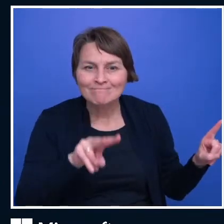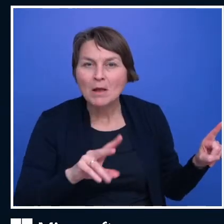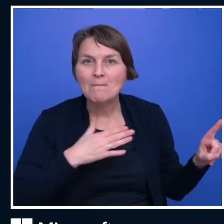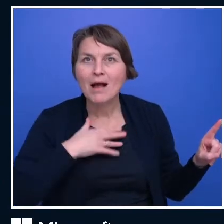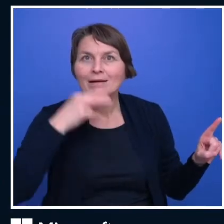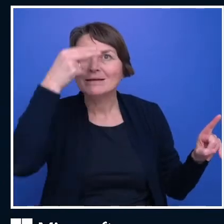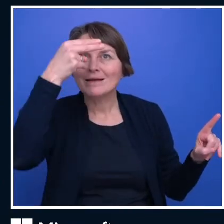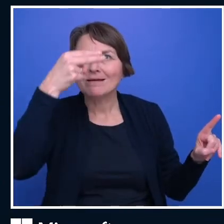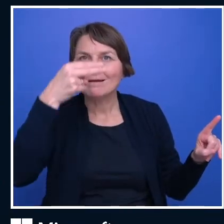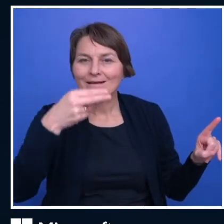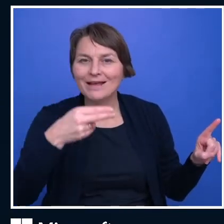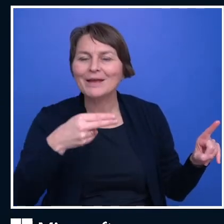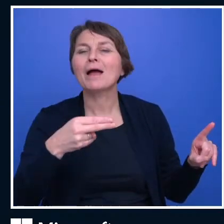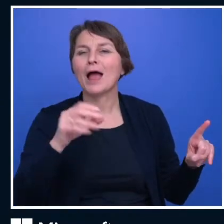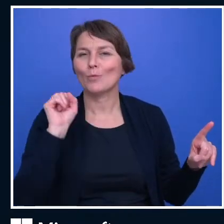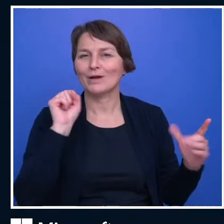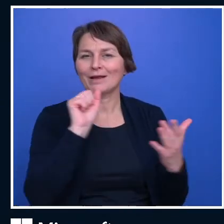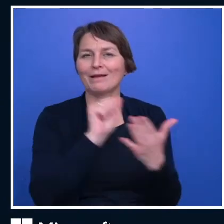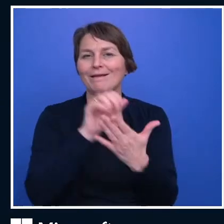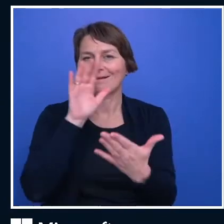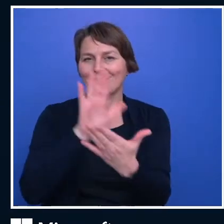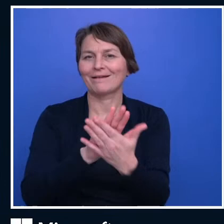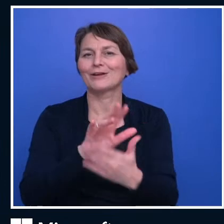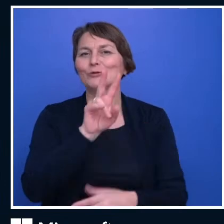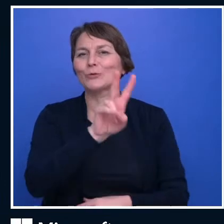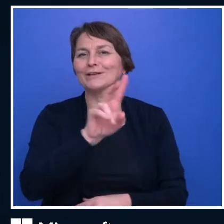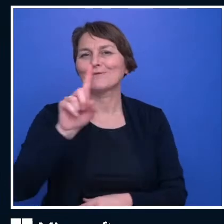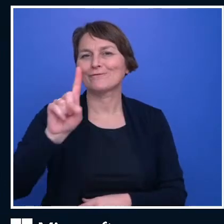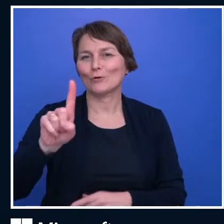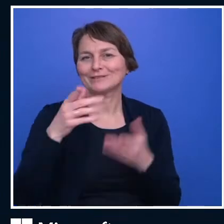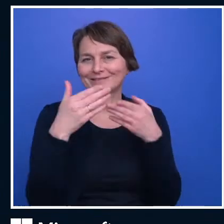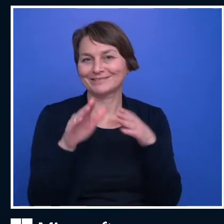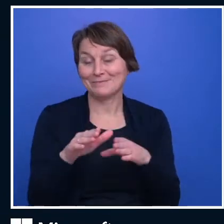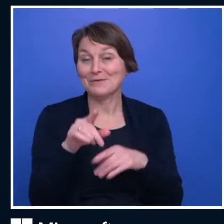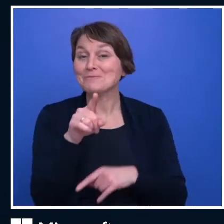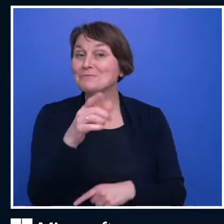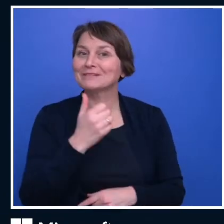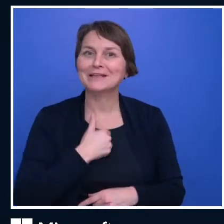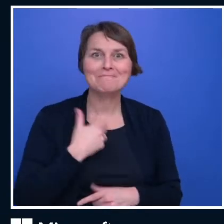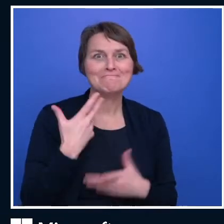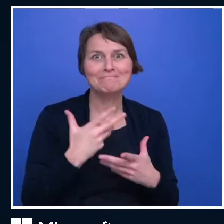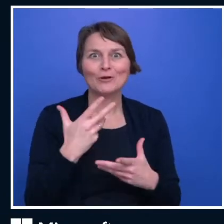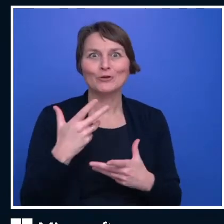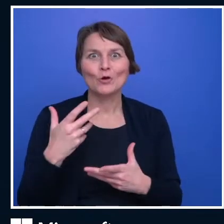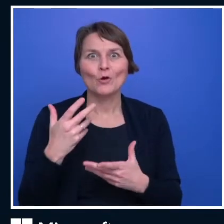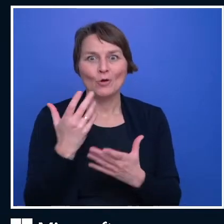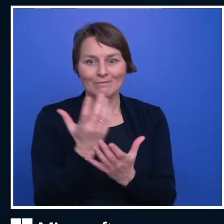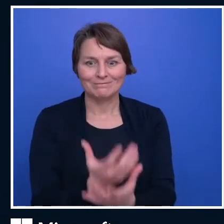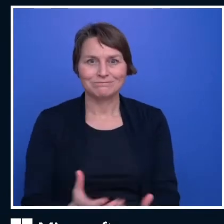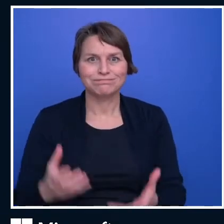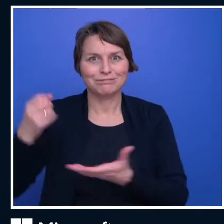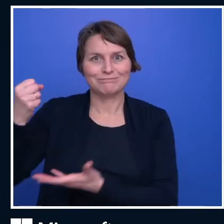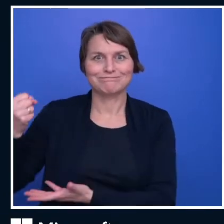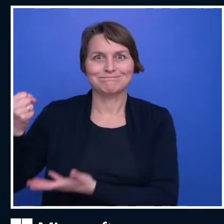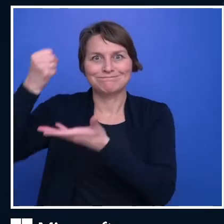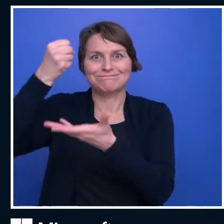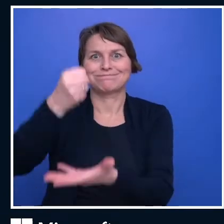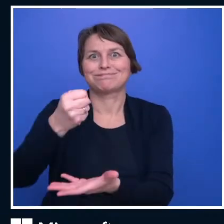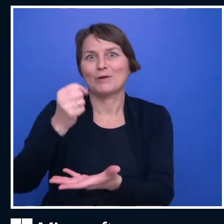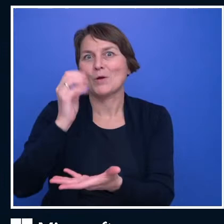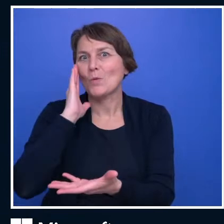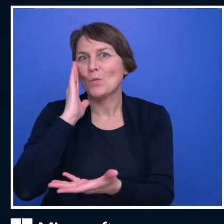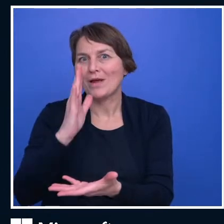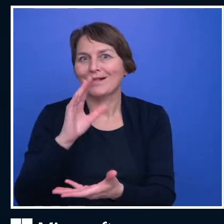around the 21st of December, and you could be getting your hands on a swag gift. So if you want some swag from